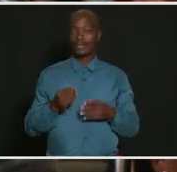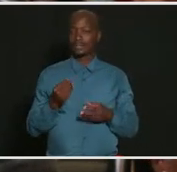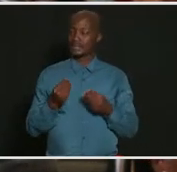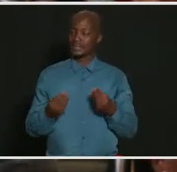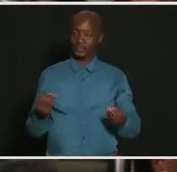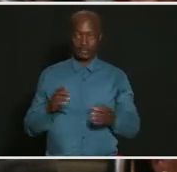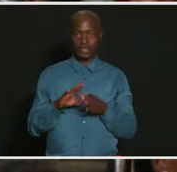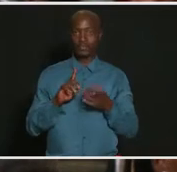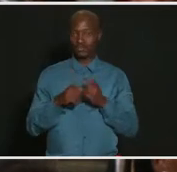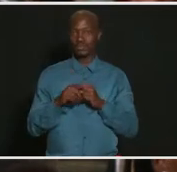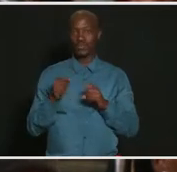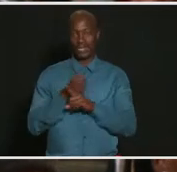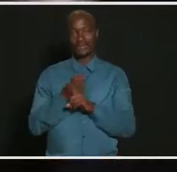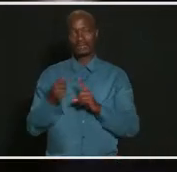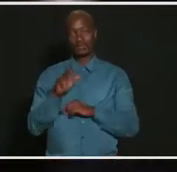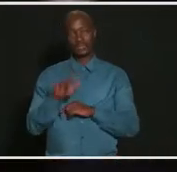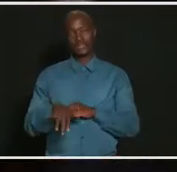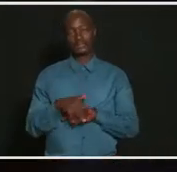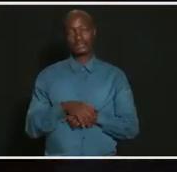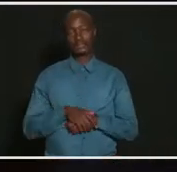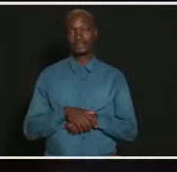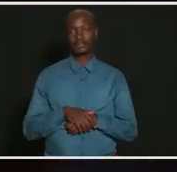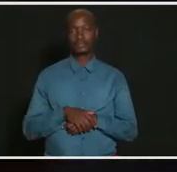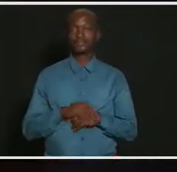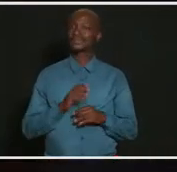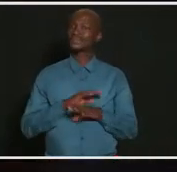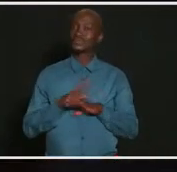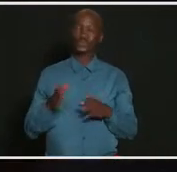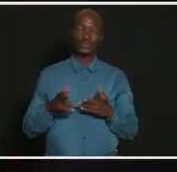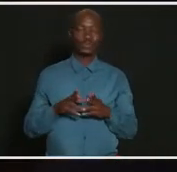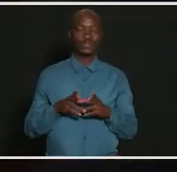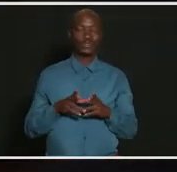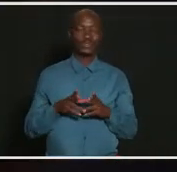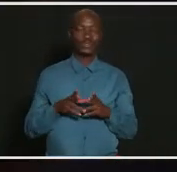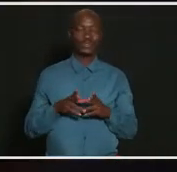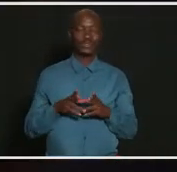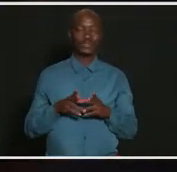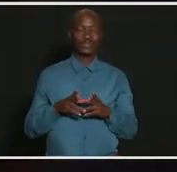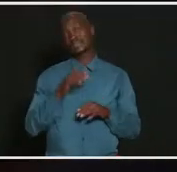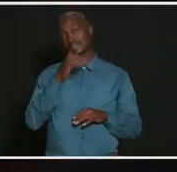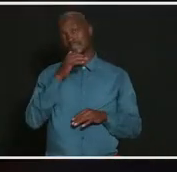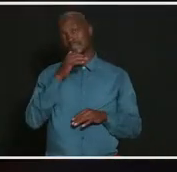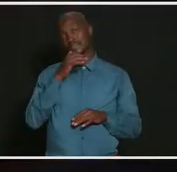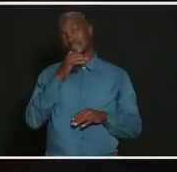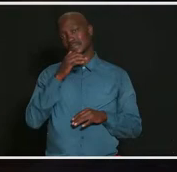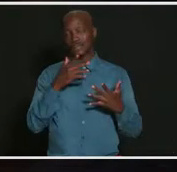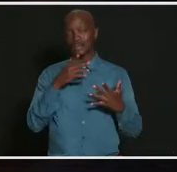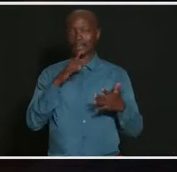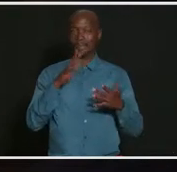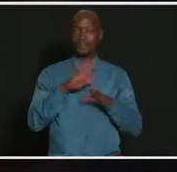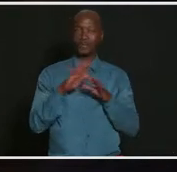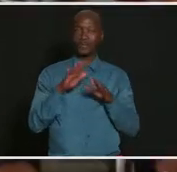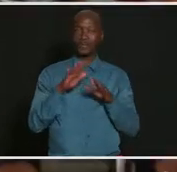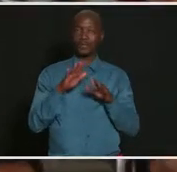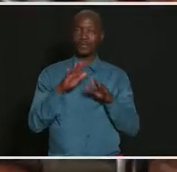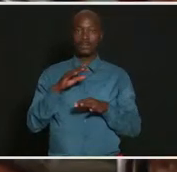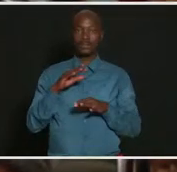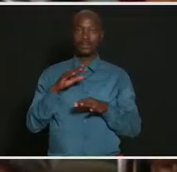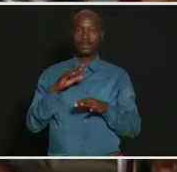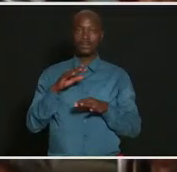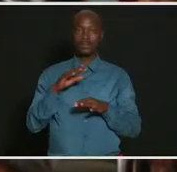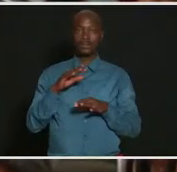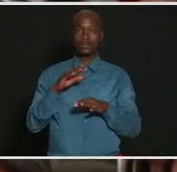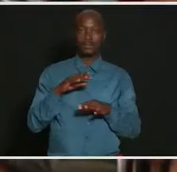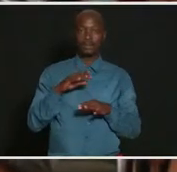abuse it we don't want to further normalize like the use of of school um of alcohol